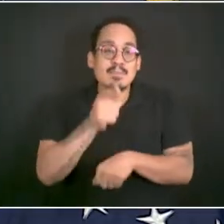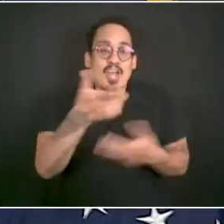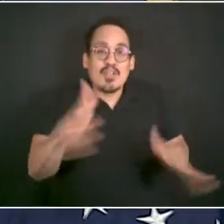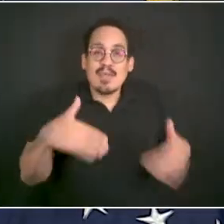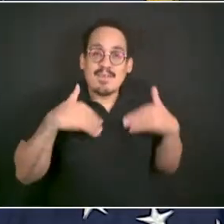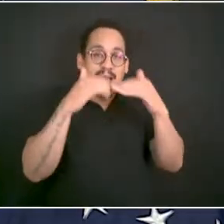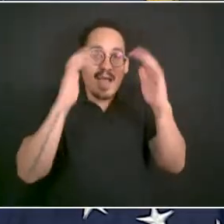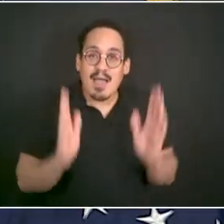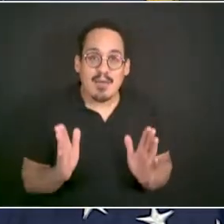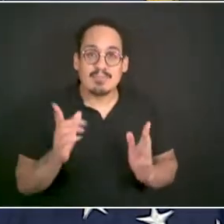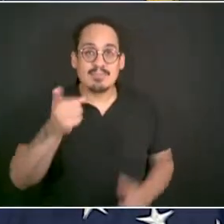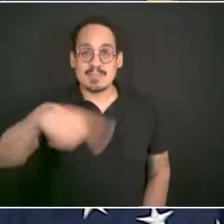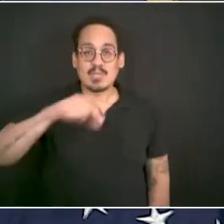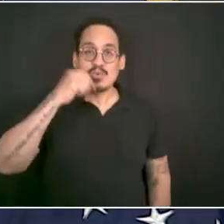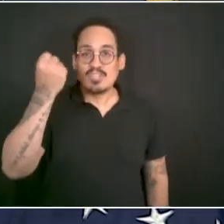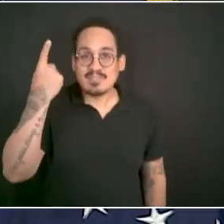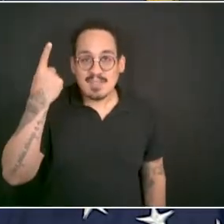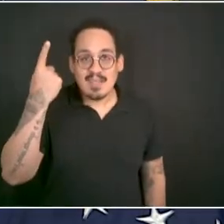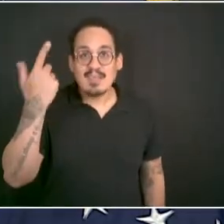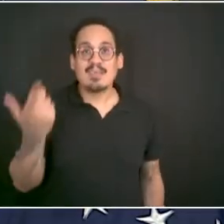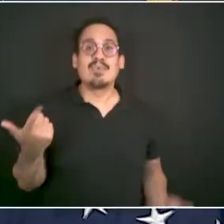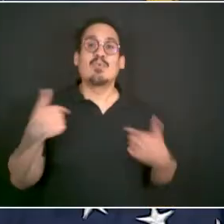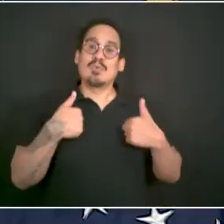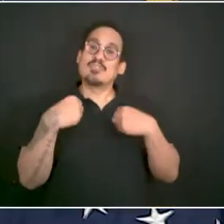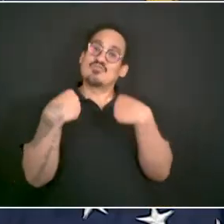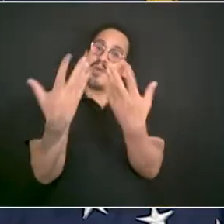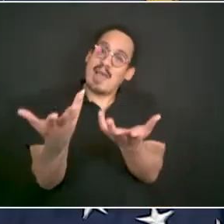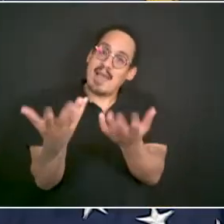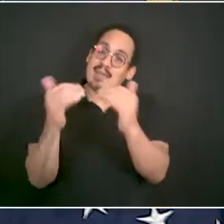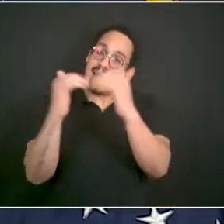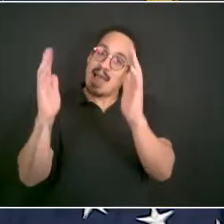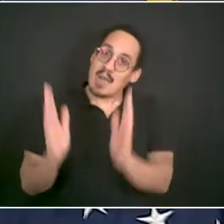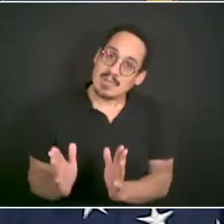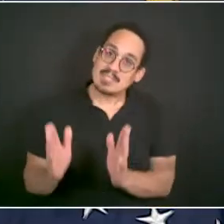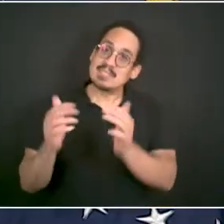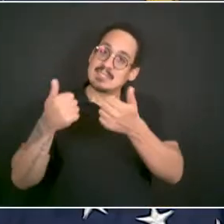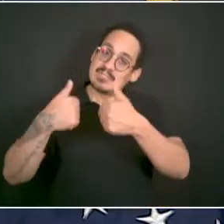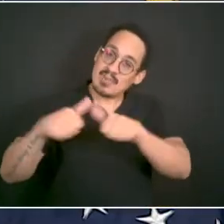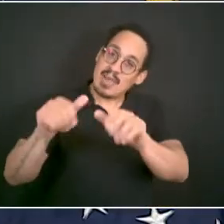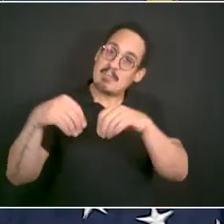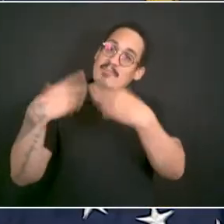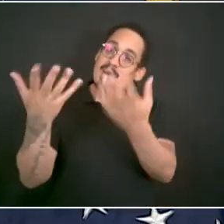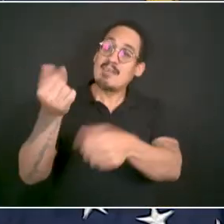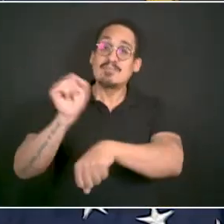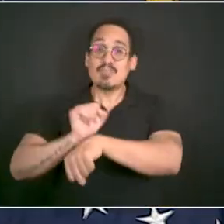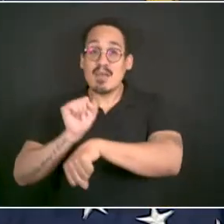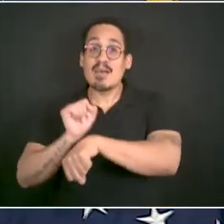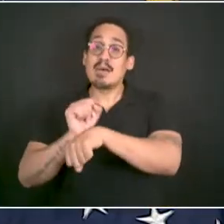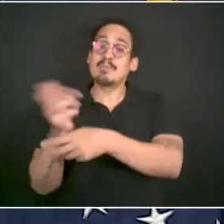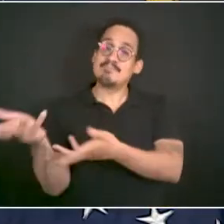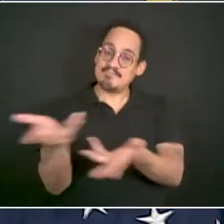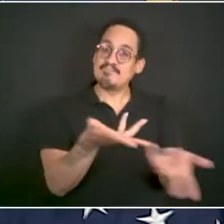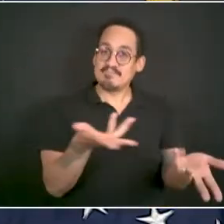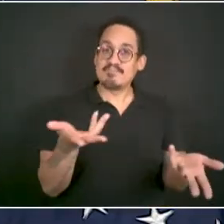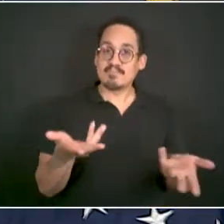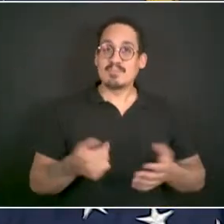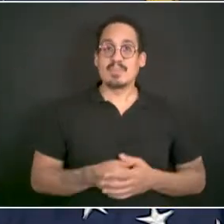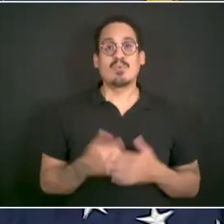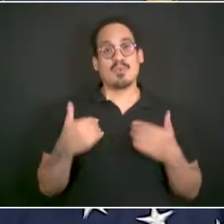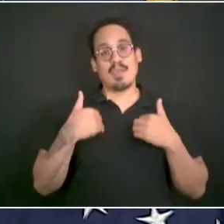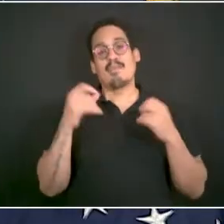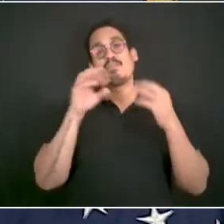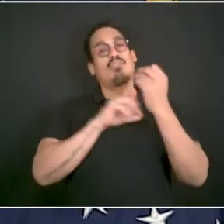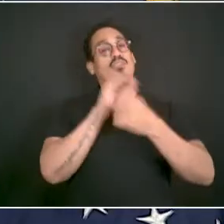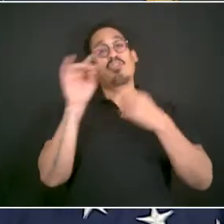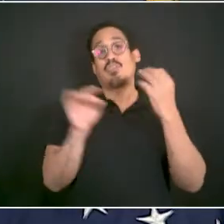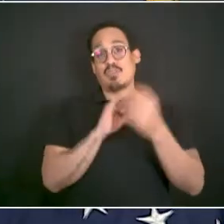folks are trying to buy their homes. I always try to look at it through that. And so if they pull their projects, there are others who are still